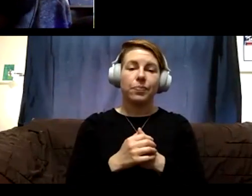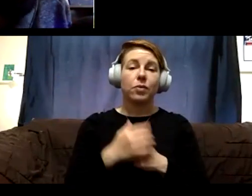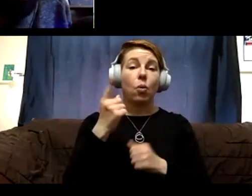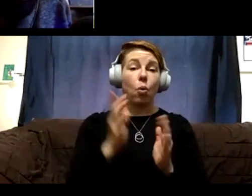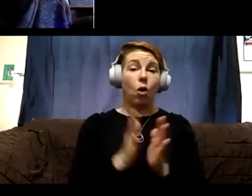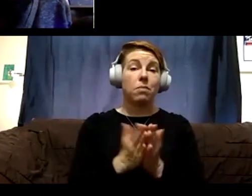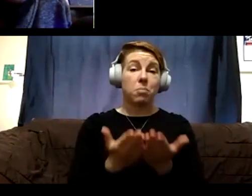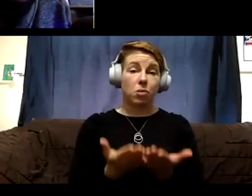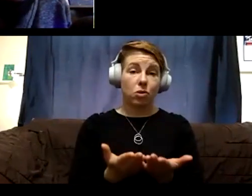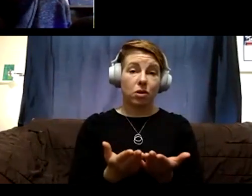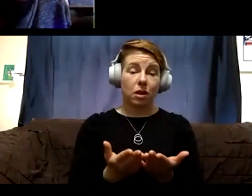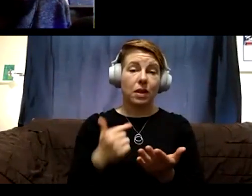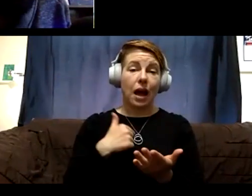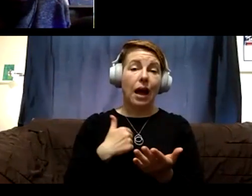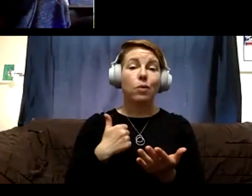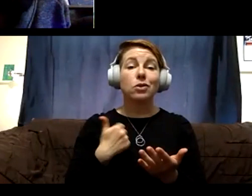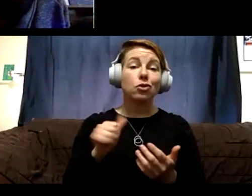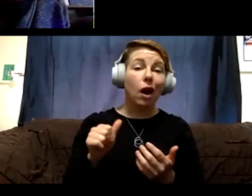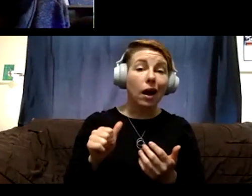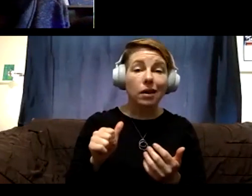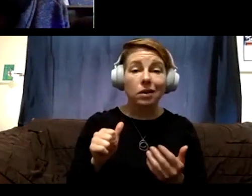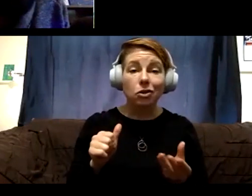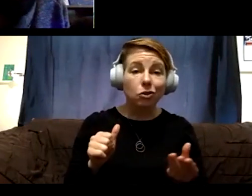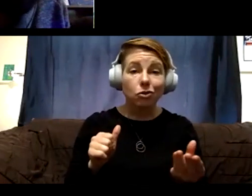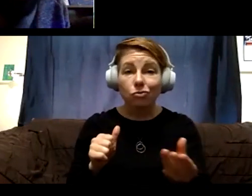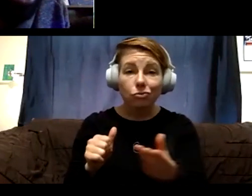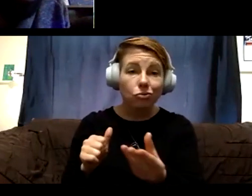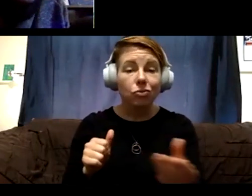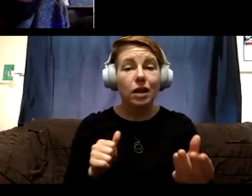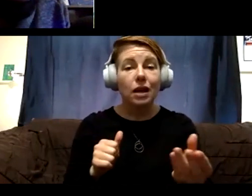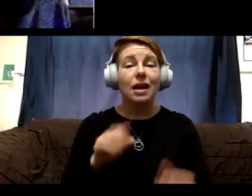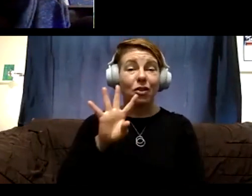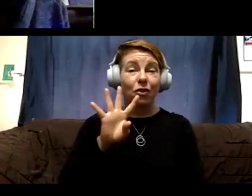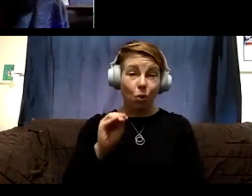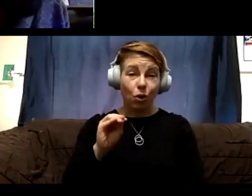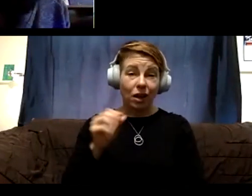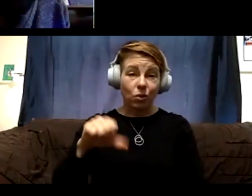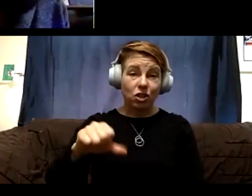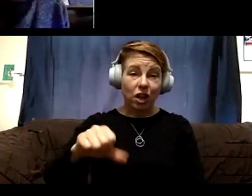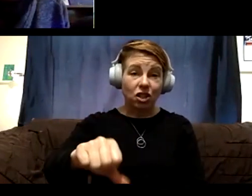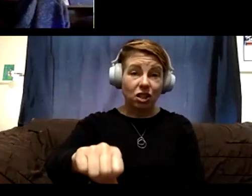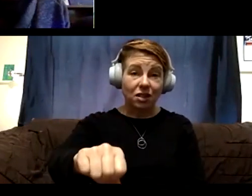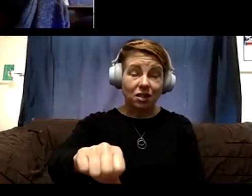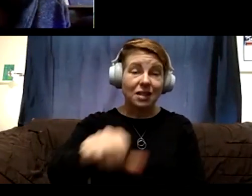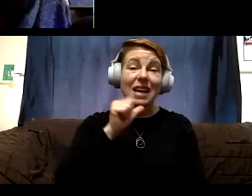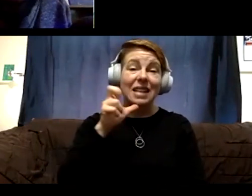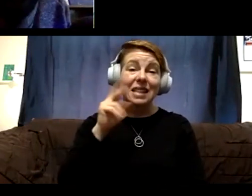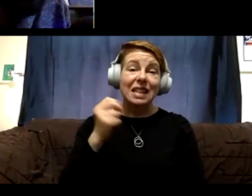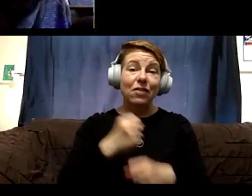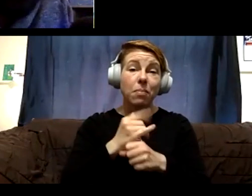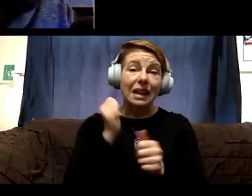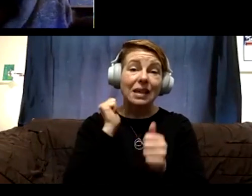one book that I was shopping around at one point picked up rejections from 40 different agents, Like, it didn't even make it past, like, the